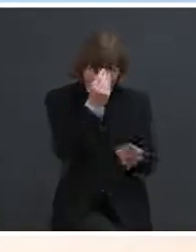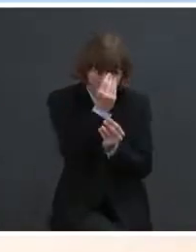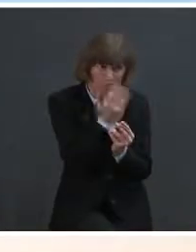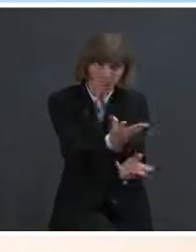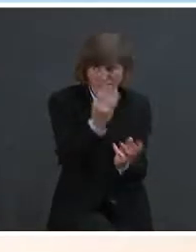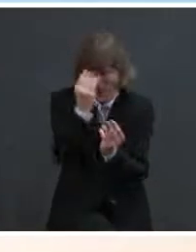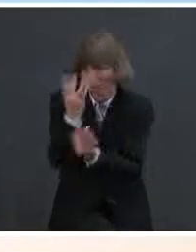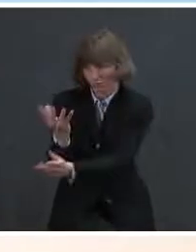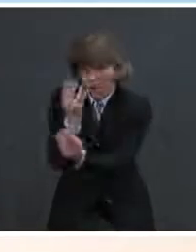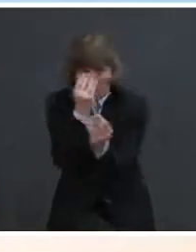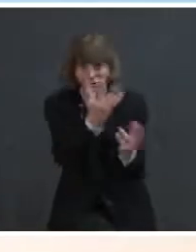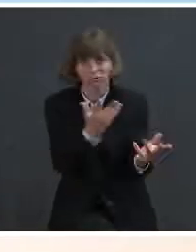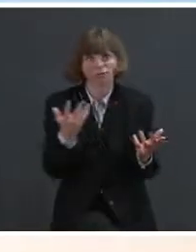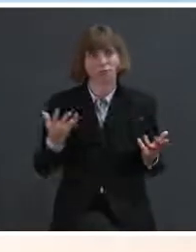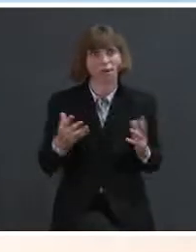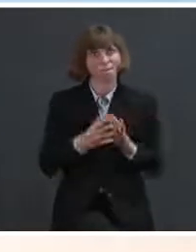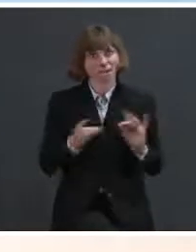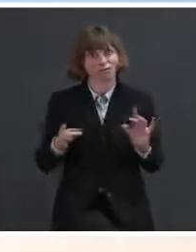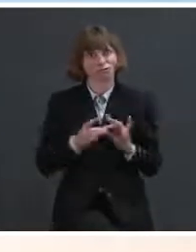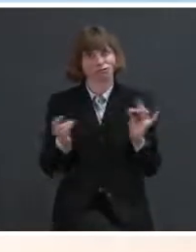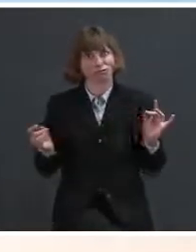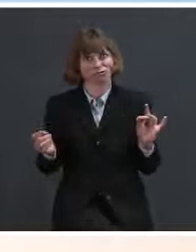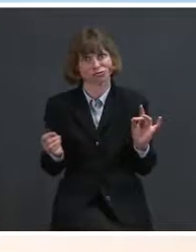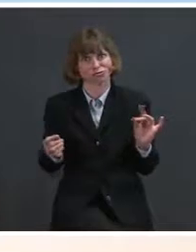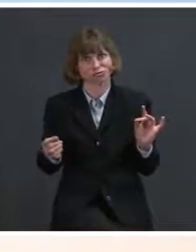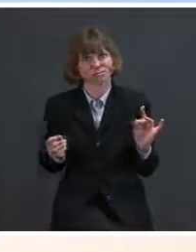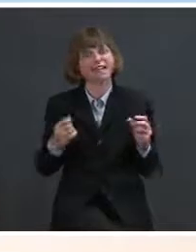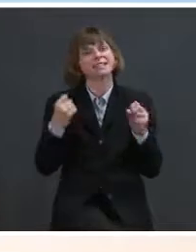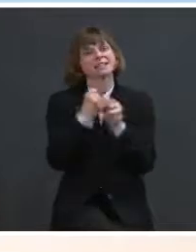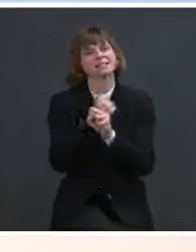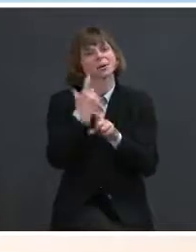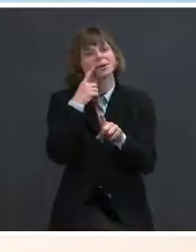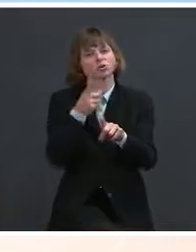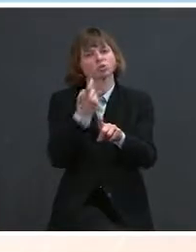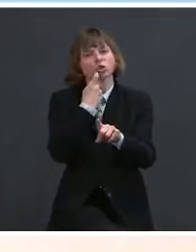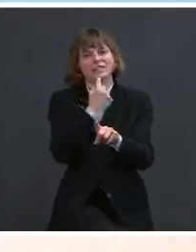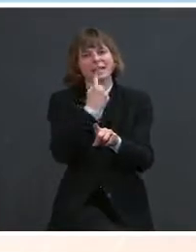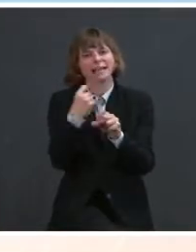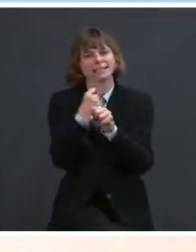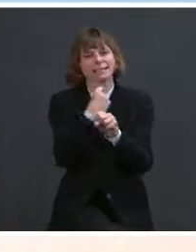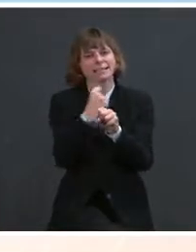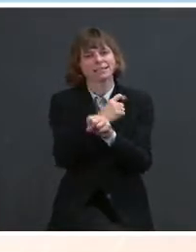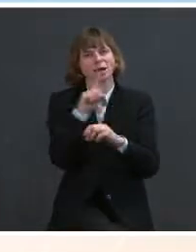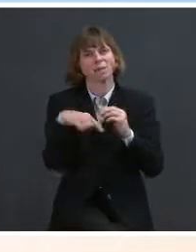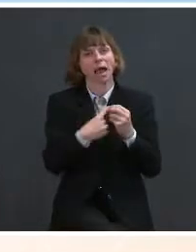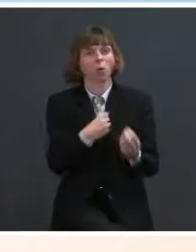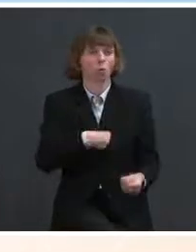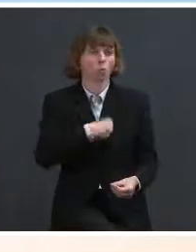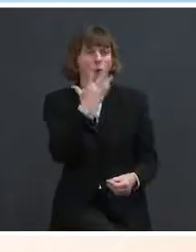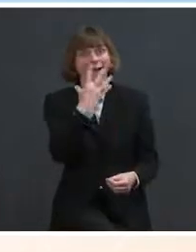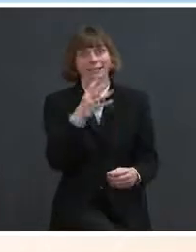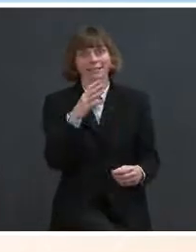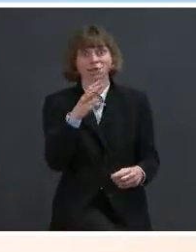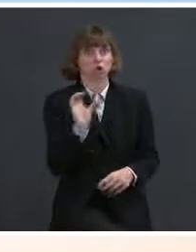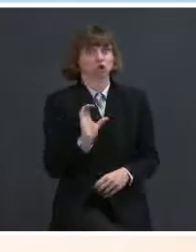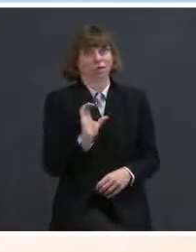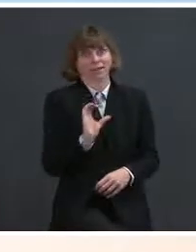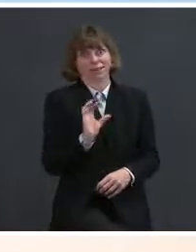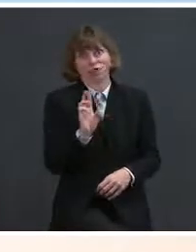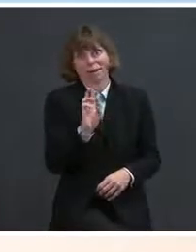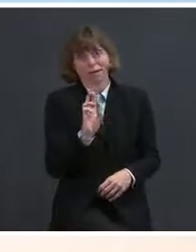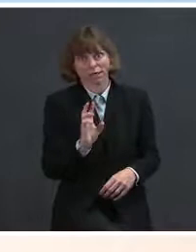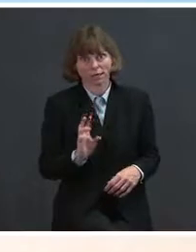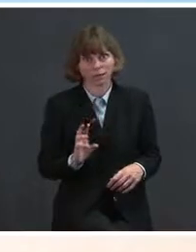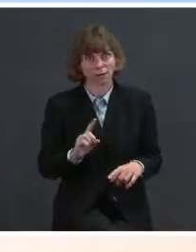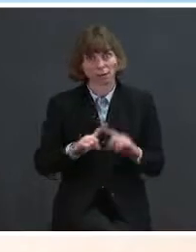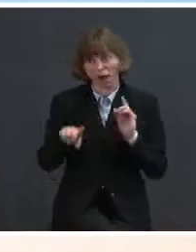just statistically, just because I know you were giving a statistic about kind of white conservative Republicans, but Black and